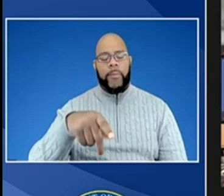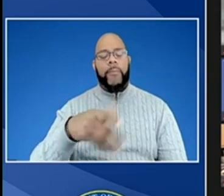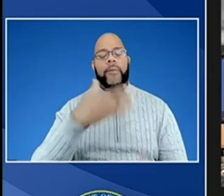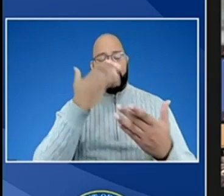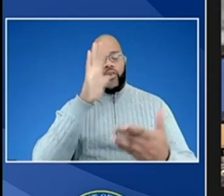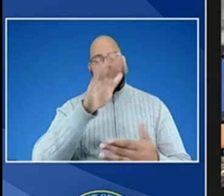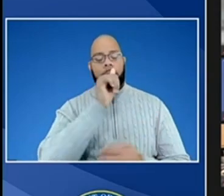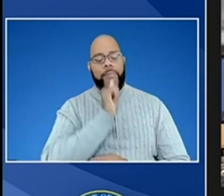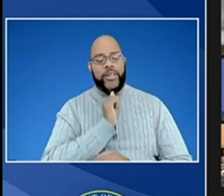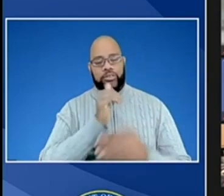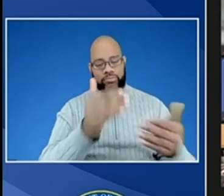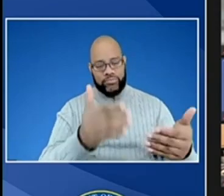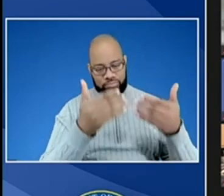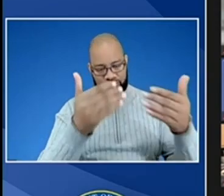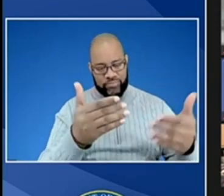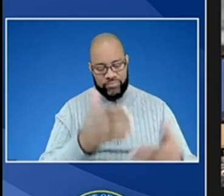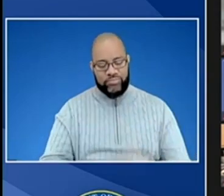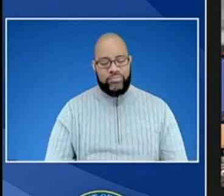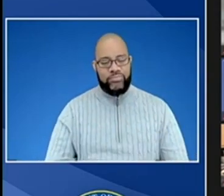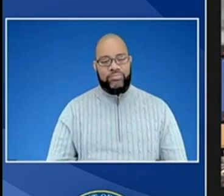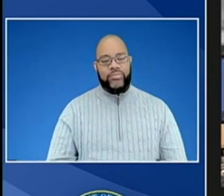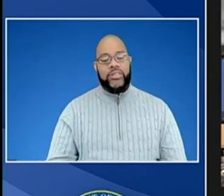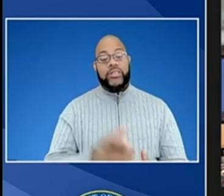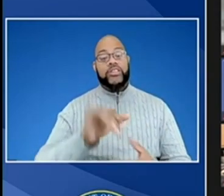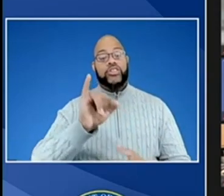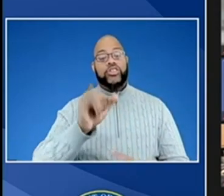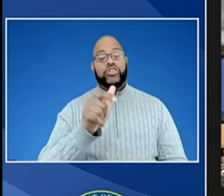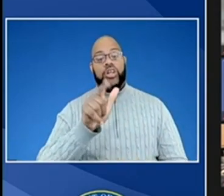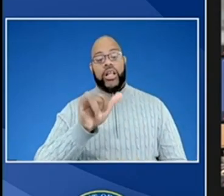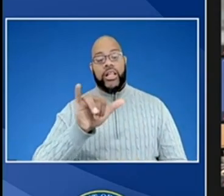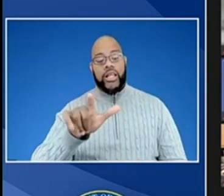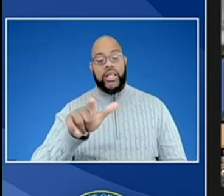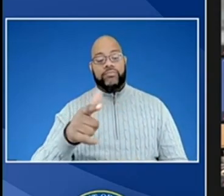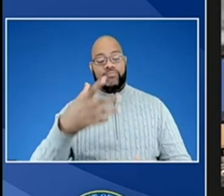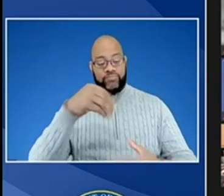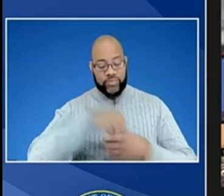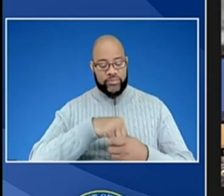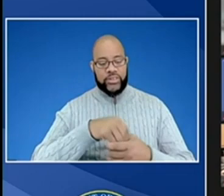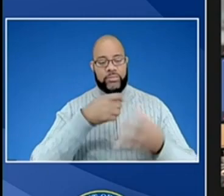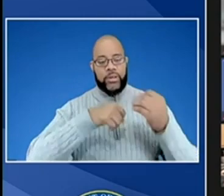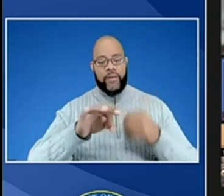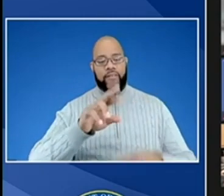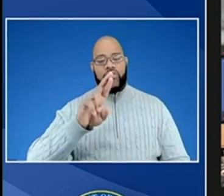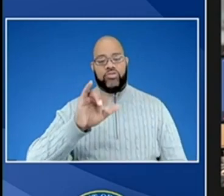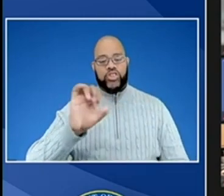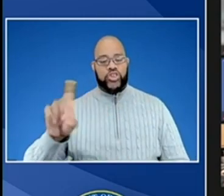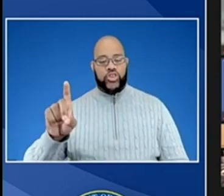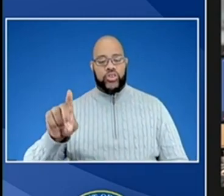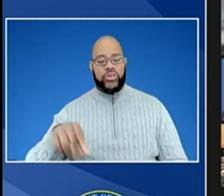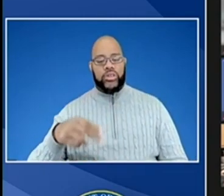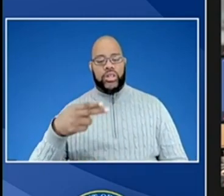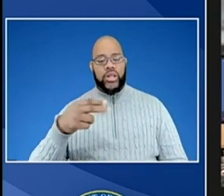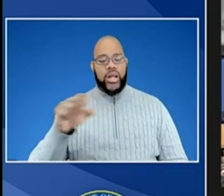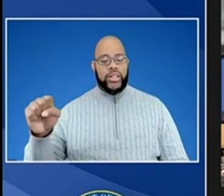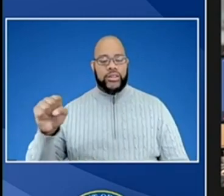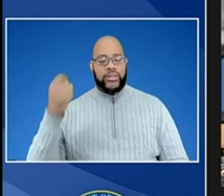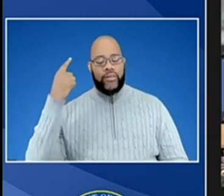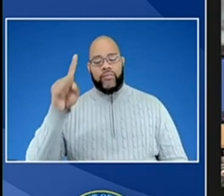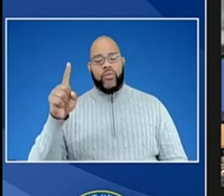your patience. And Jalil has come to the table in place of Richard Haas for graduate school